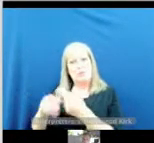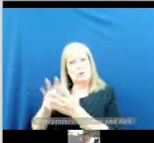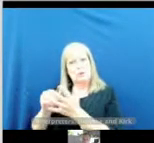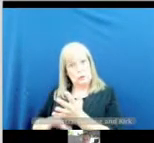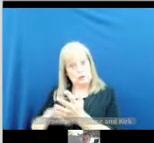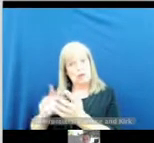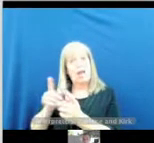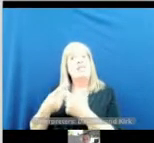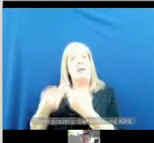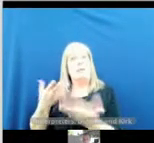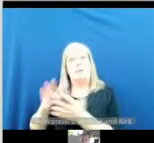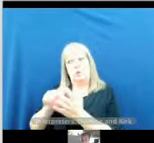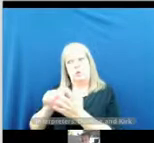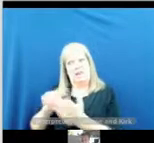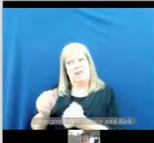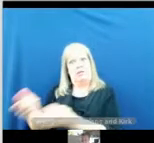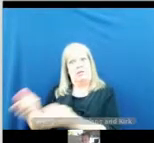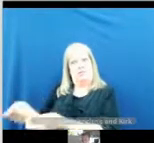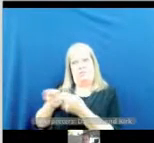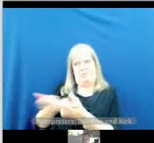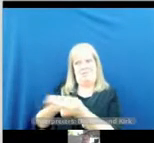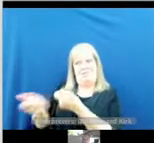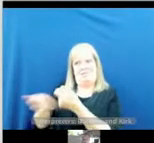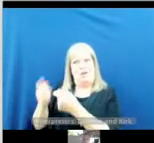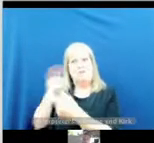get them also to volunteer.